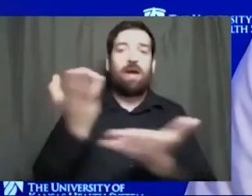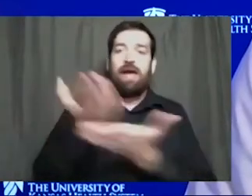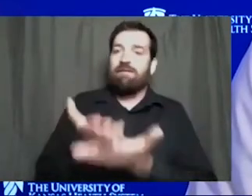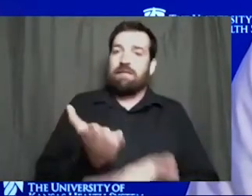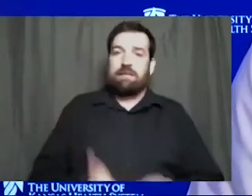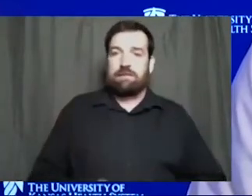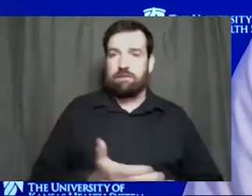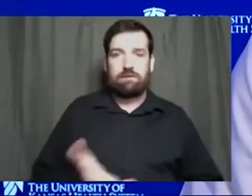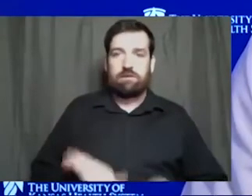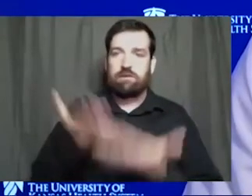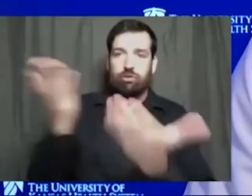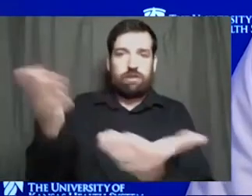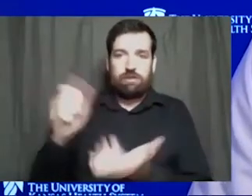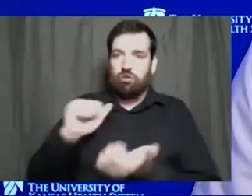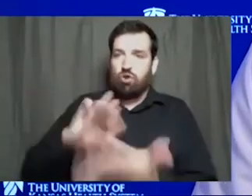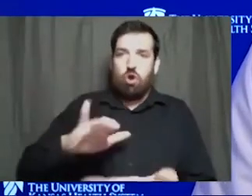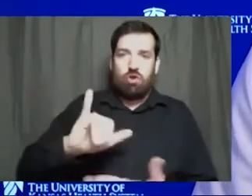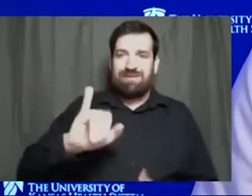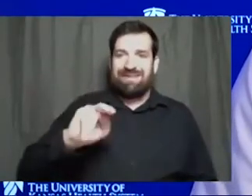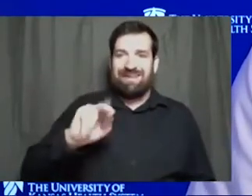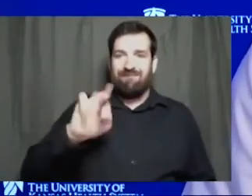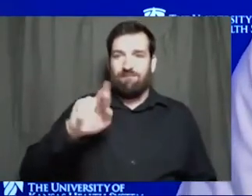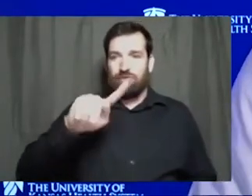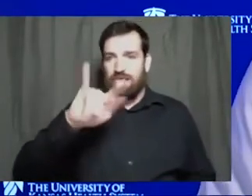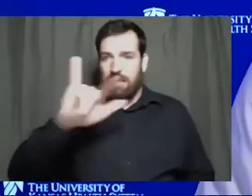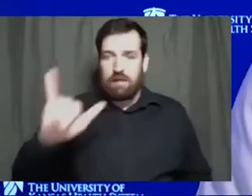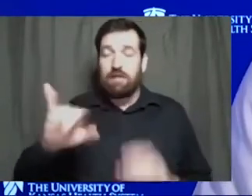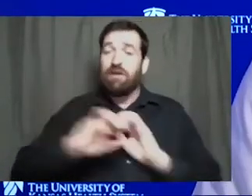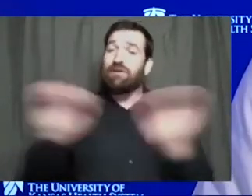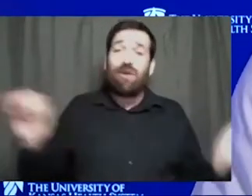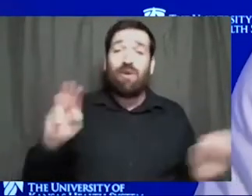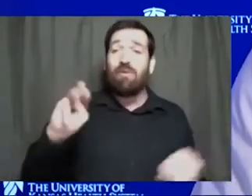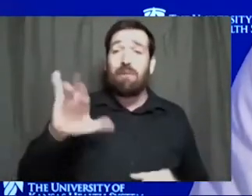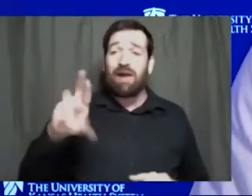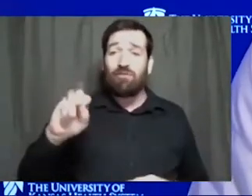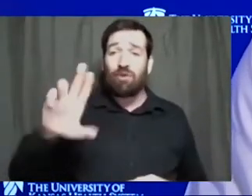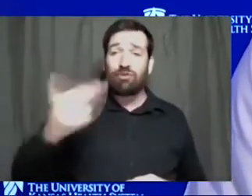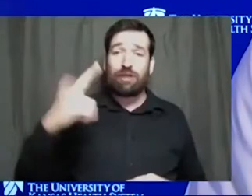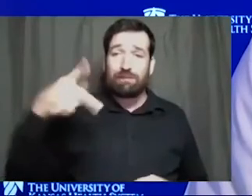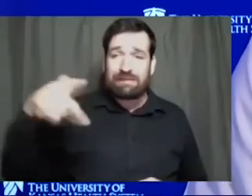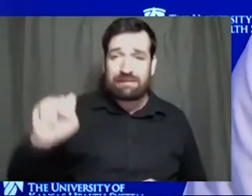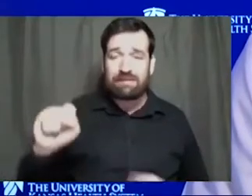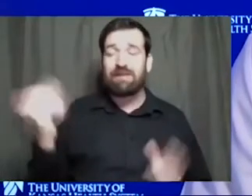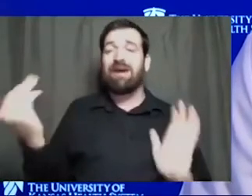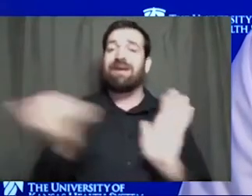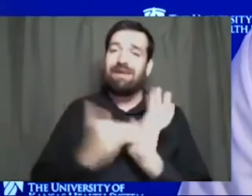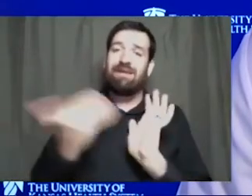cause infertility. There's no microchips in the vaccines. This continues to be a